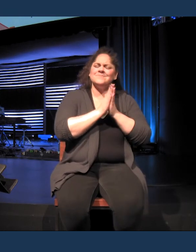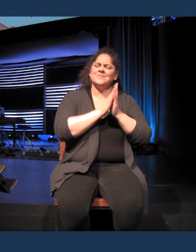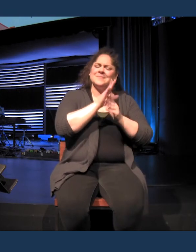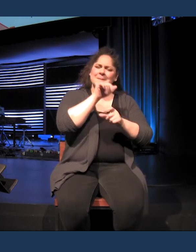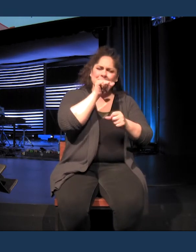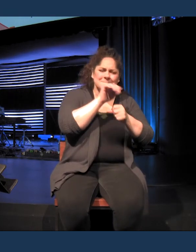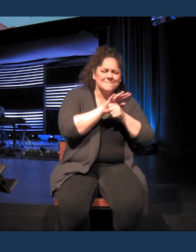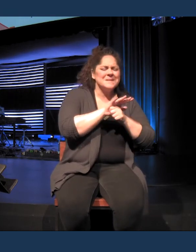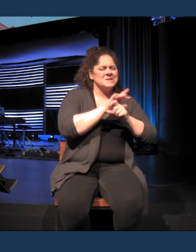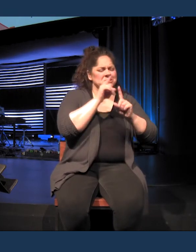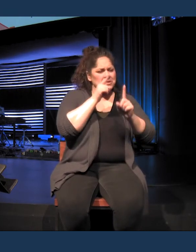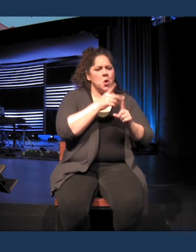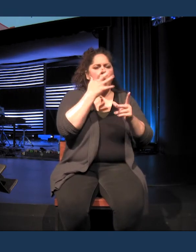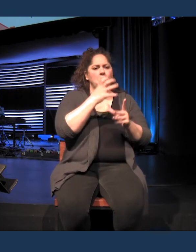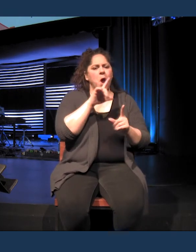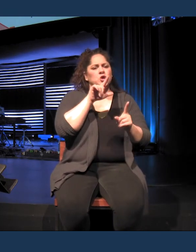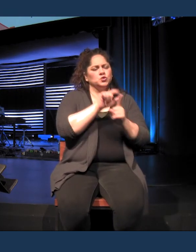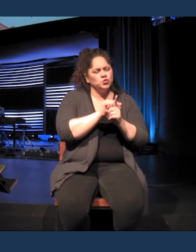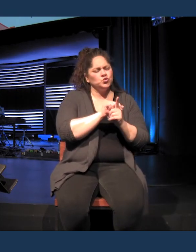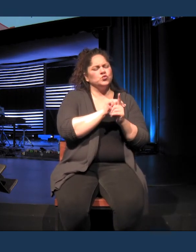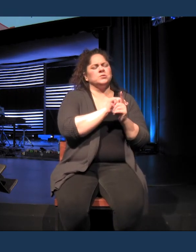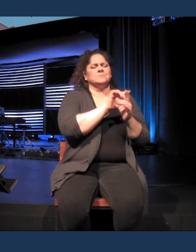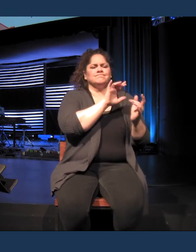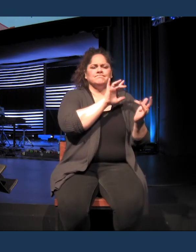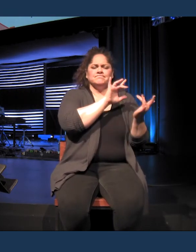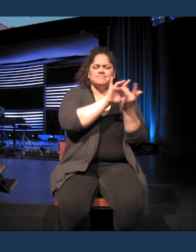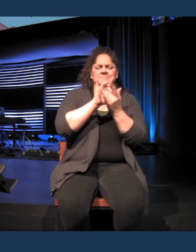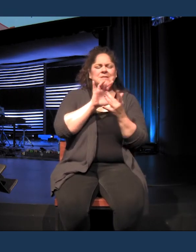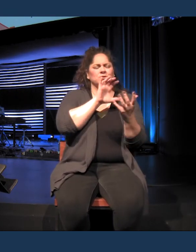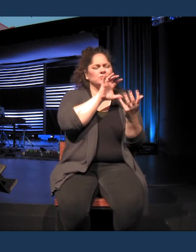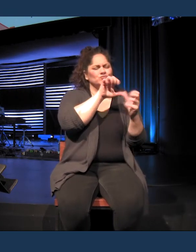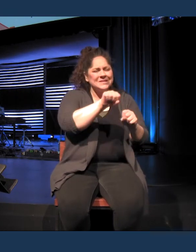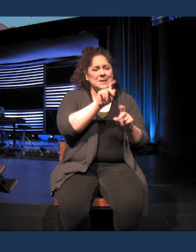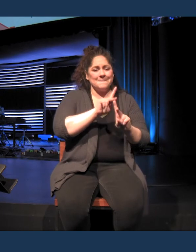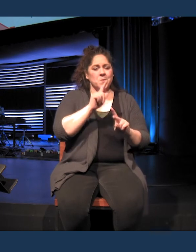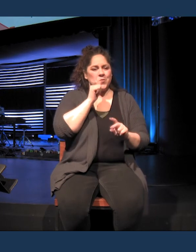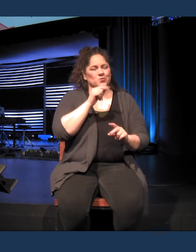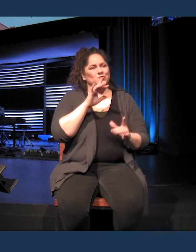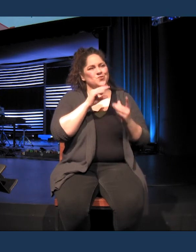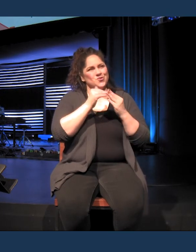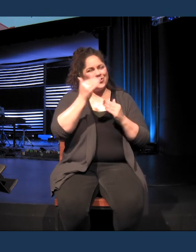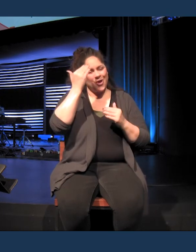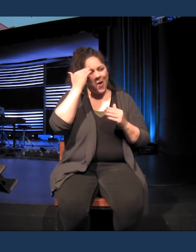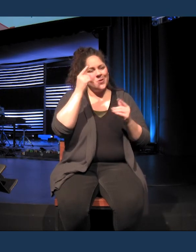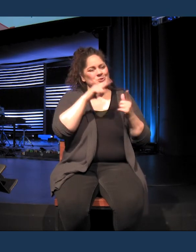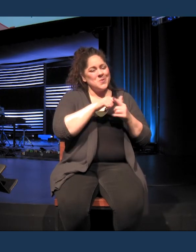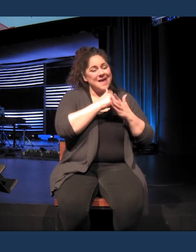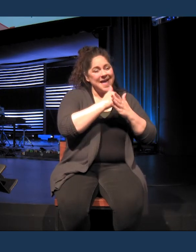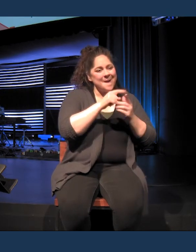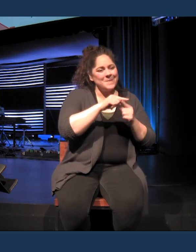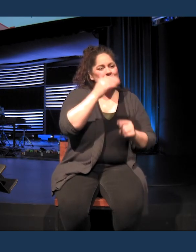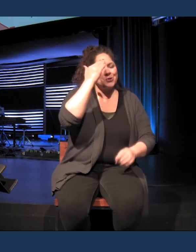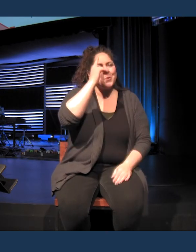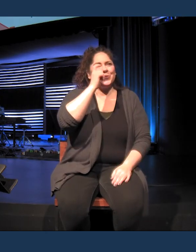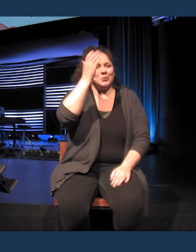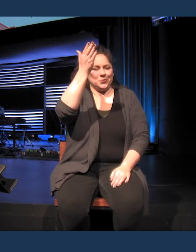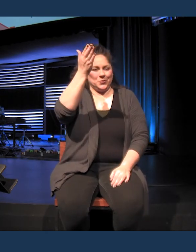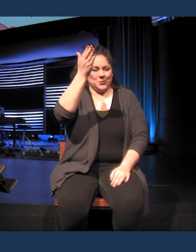reach people with the gospel of Jesus Christ. And we're gonna continue it. And so let me go through these